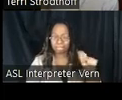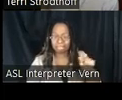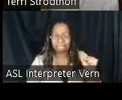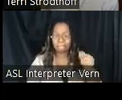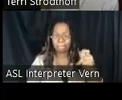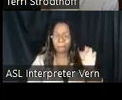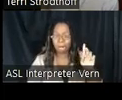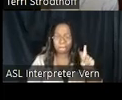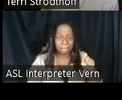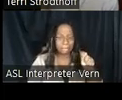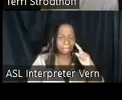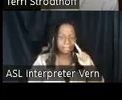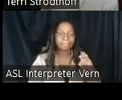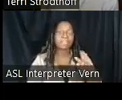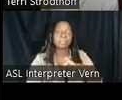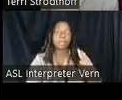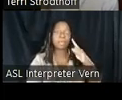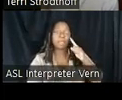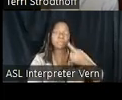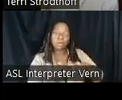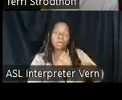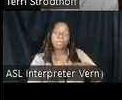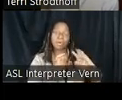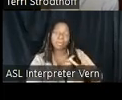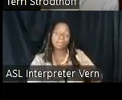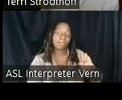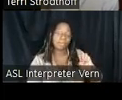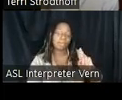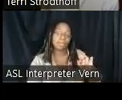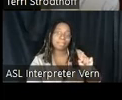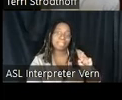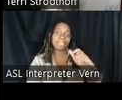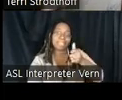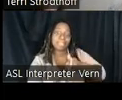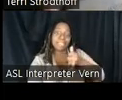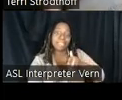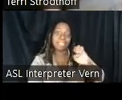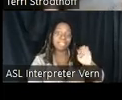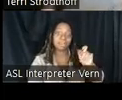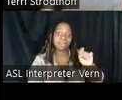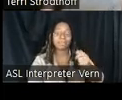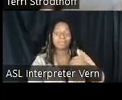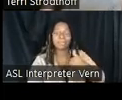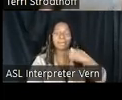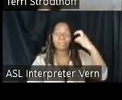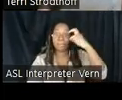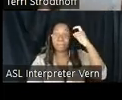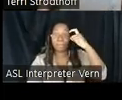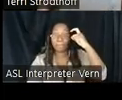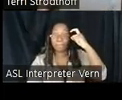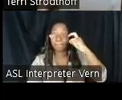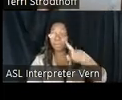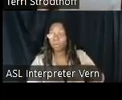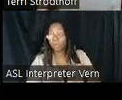what that means is that each of those elements for us have wisdom. When we are walking through the lens